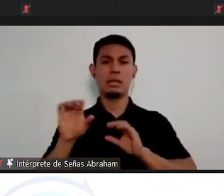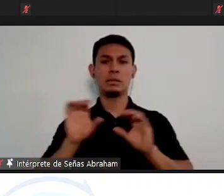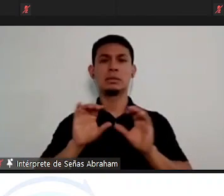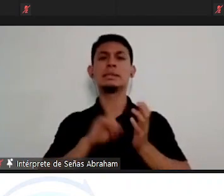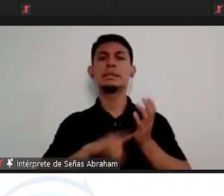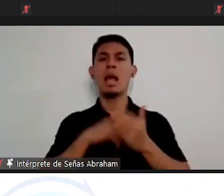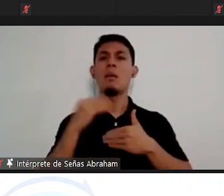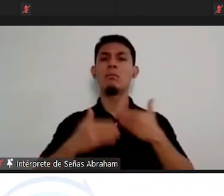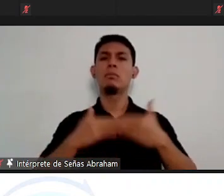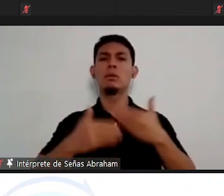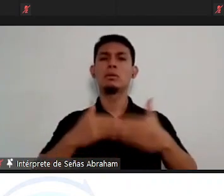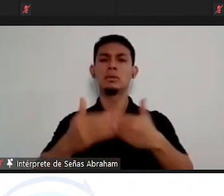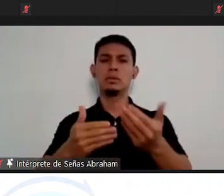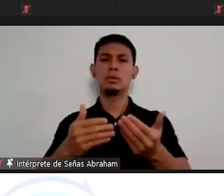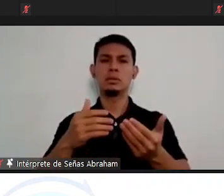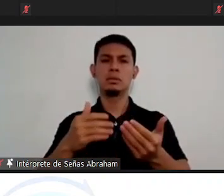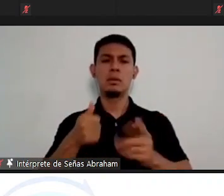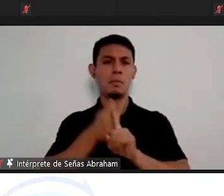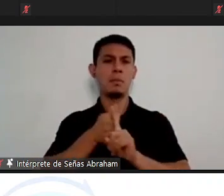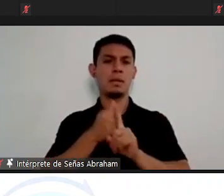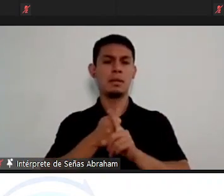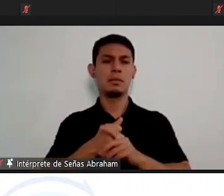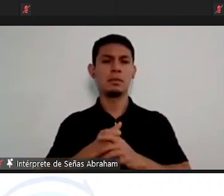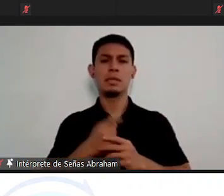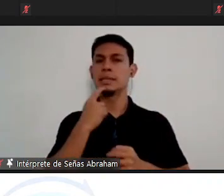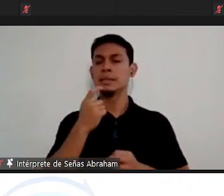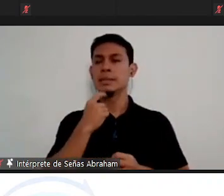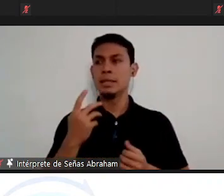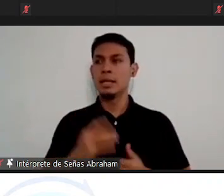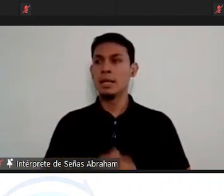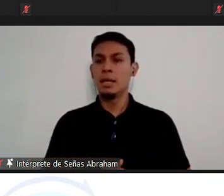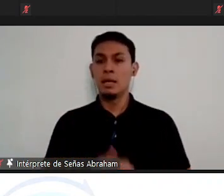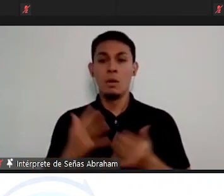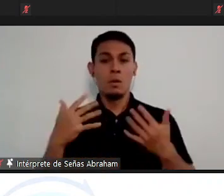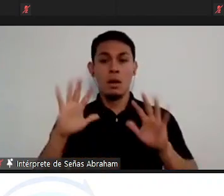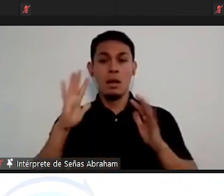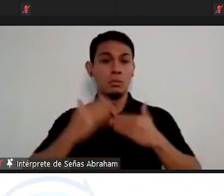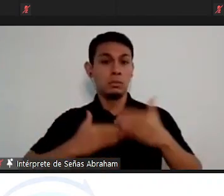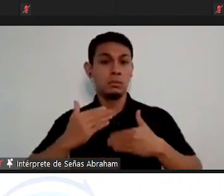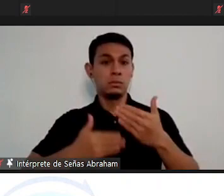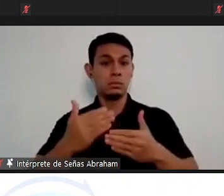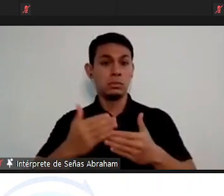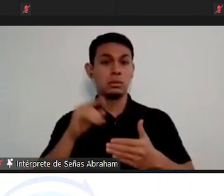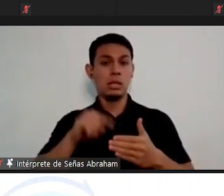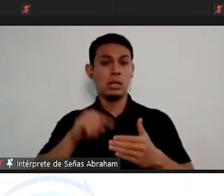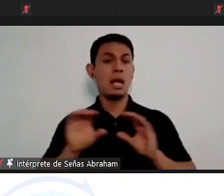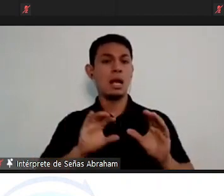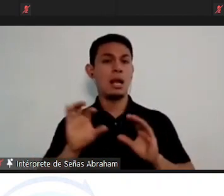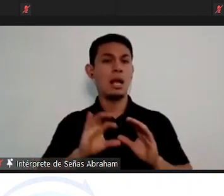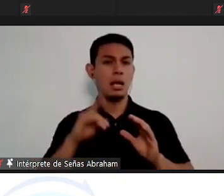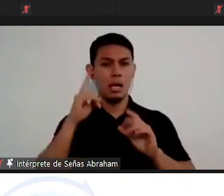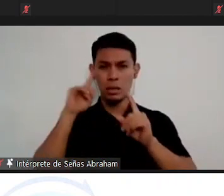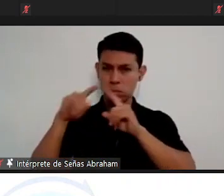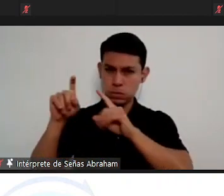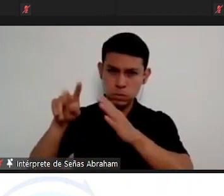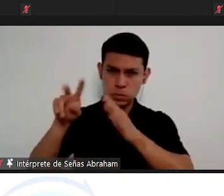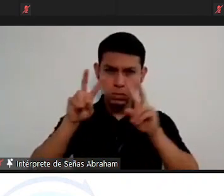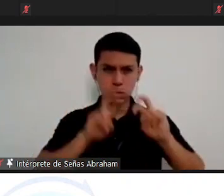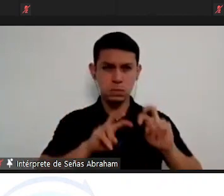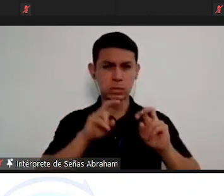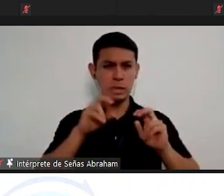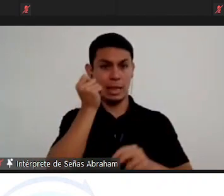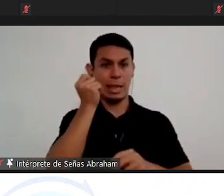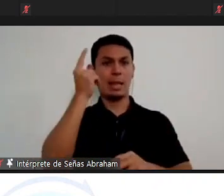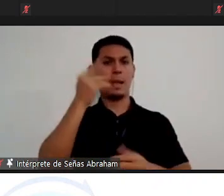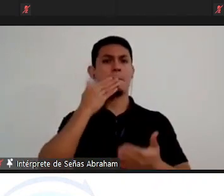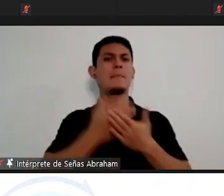contribution of the national action plan has been in the evaluation the same any planning process and needs a diagnosis and